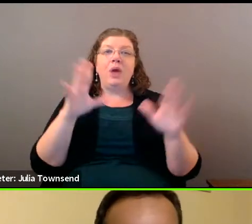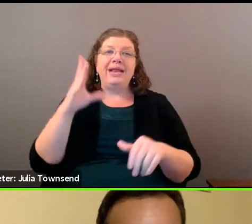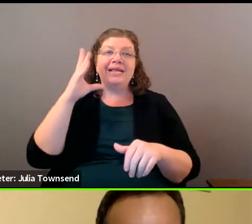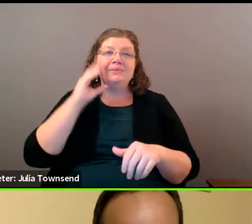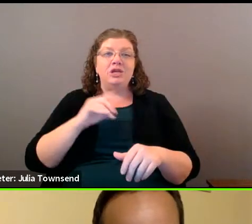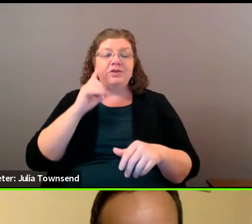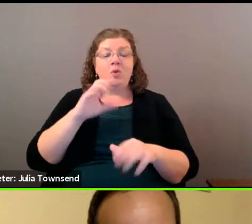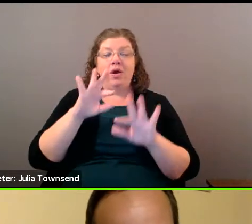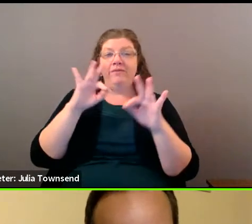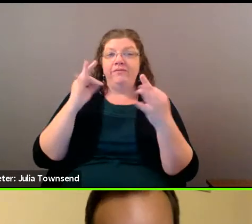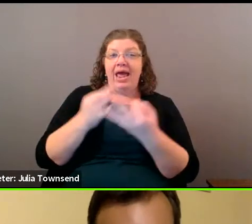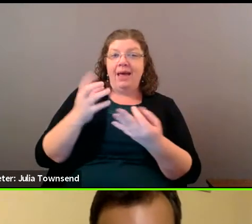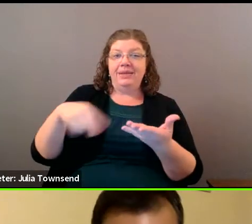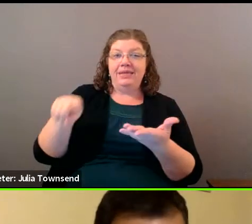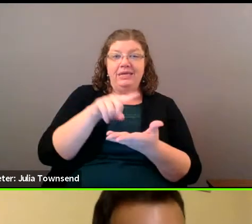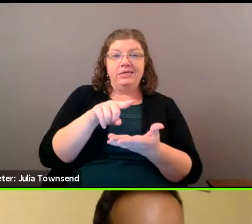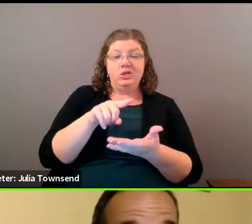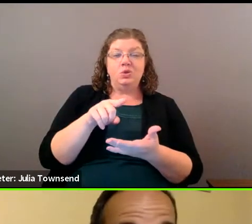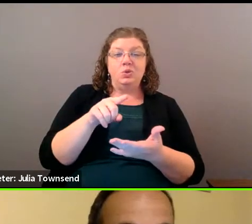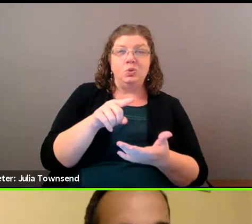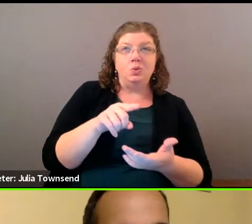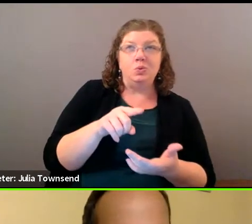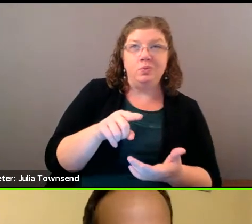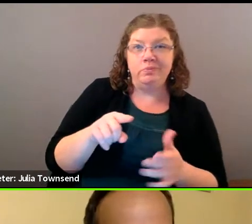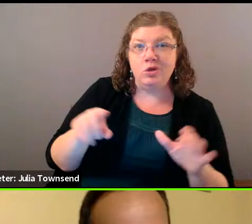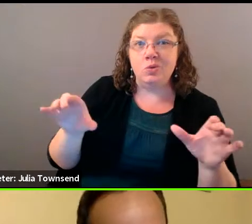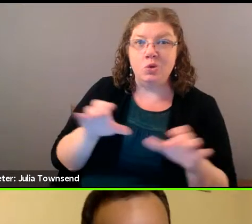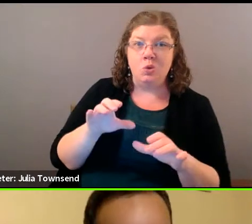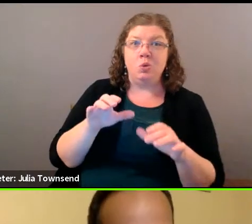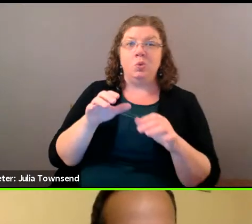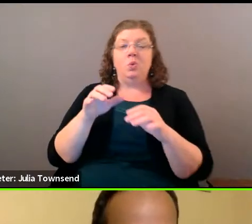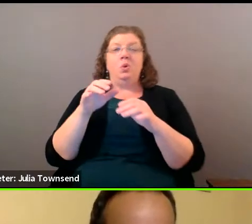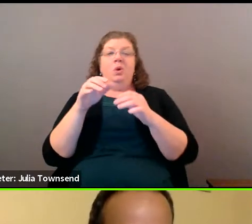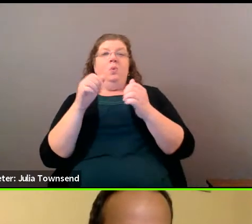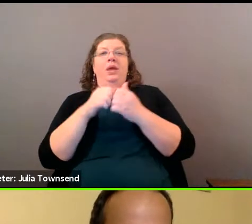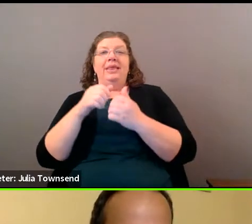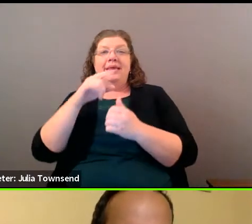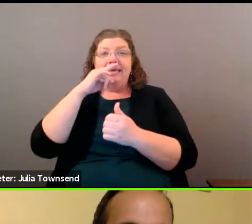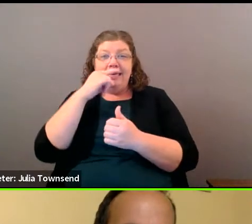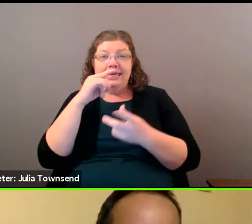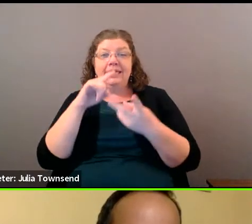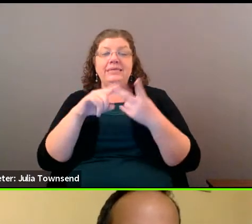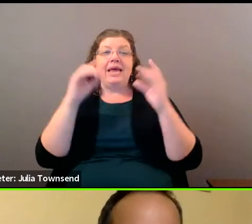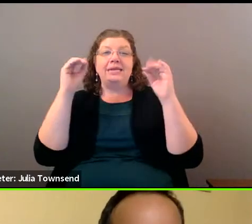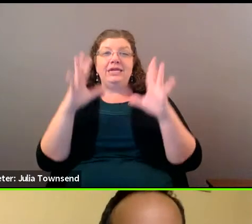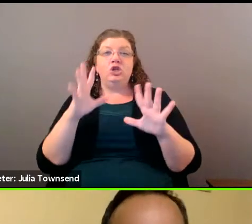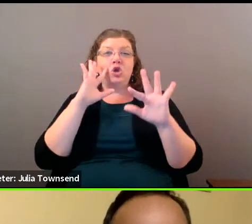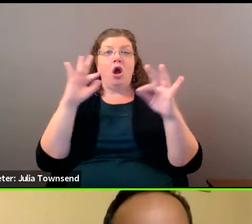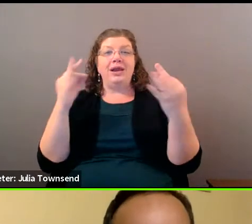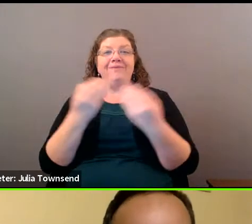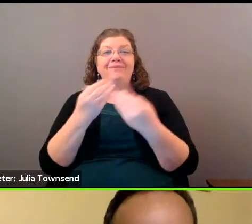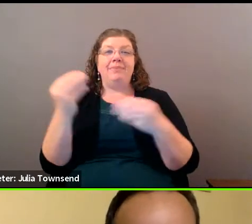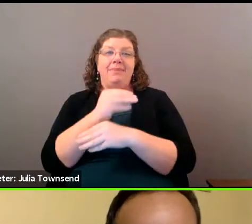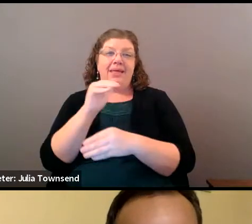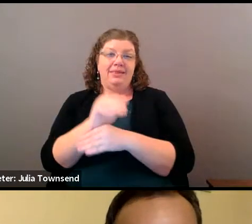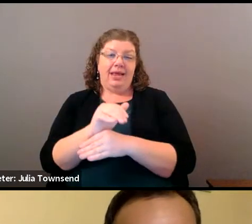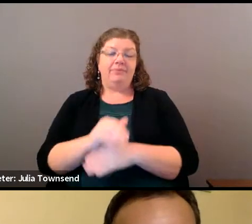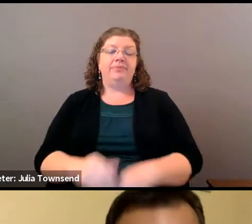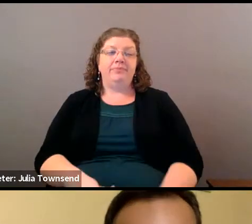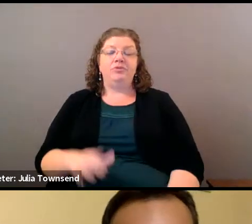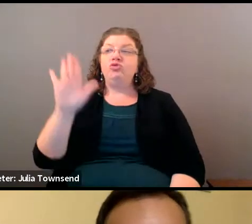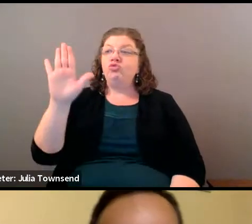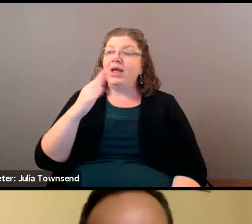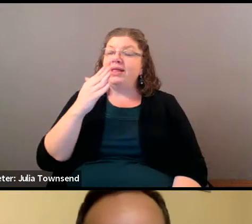for families to do with kids and teachers on a family math night. Great, thank